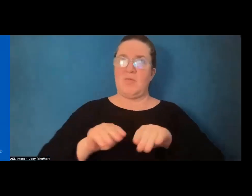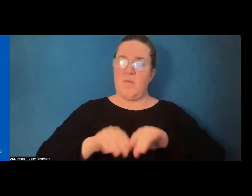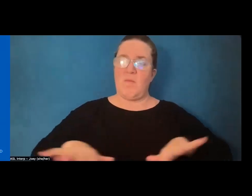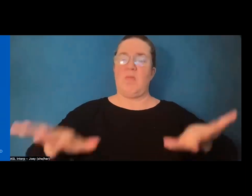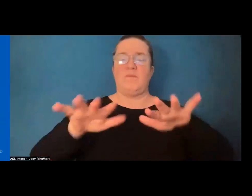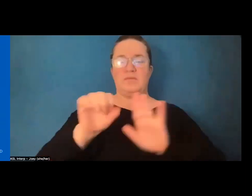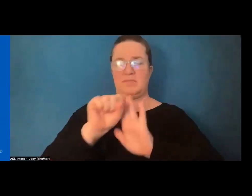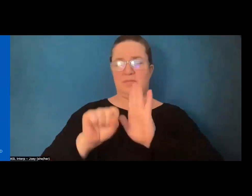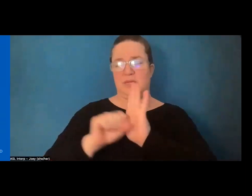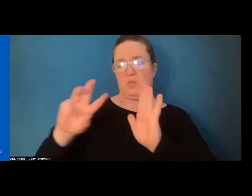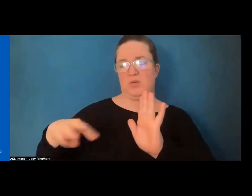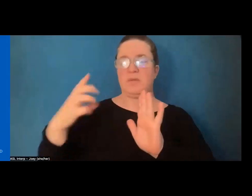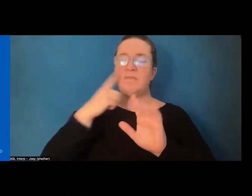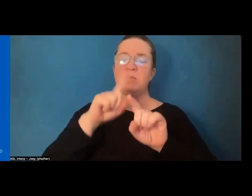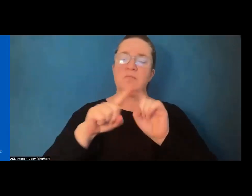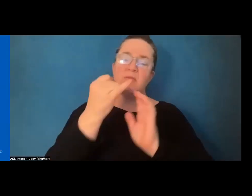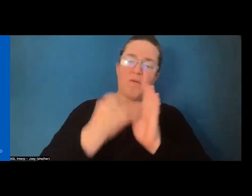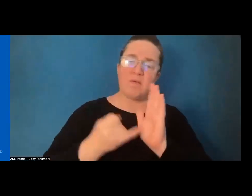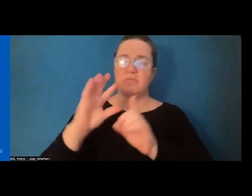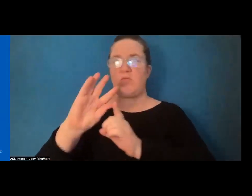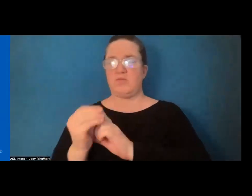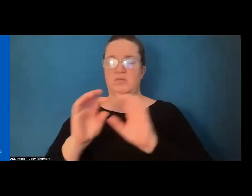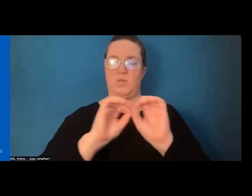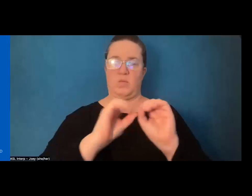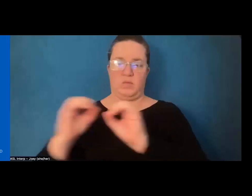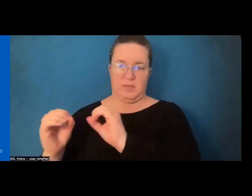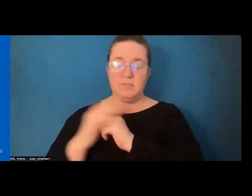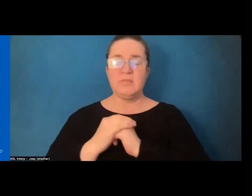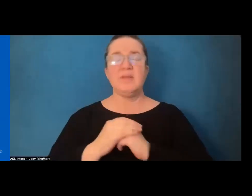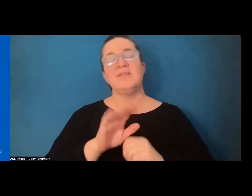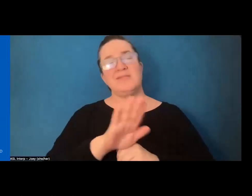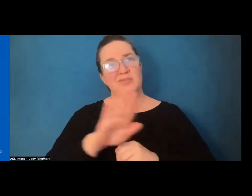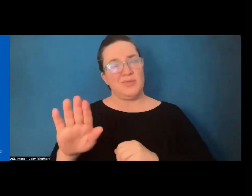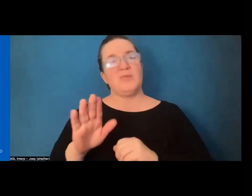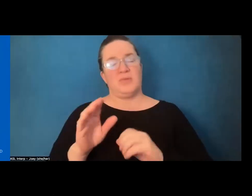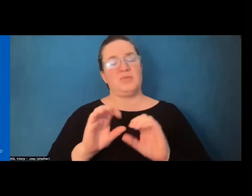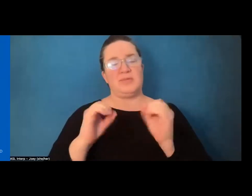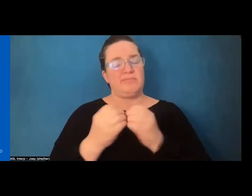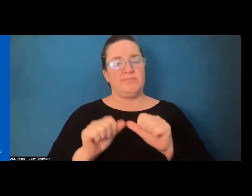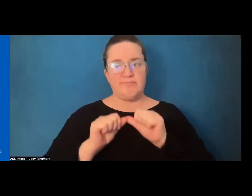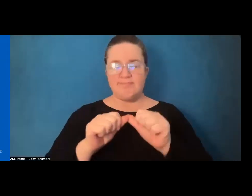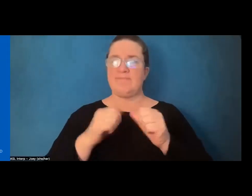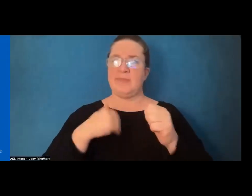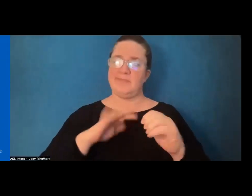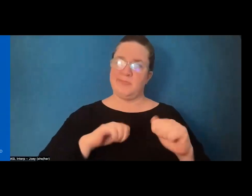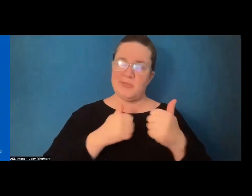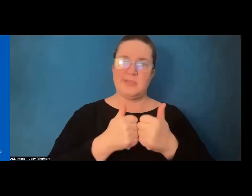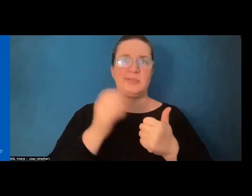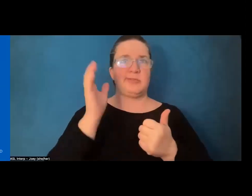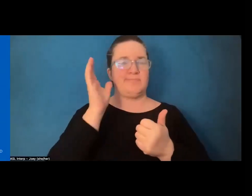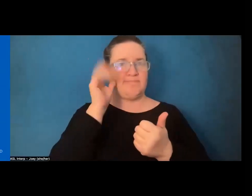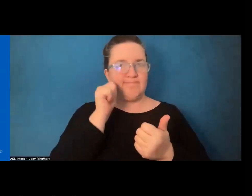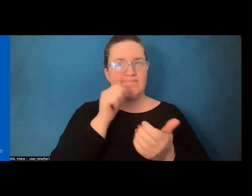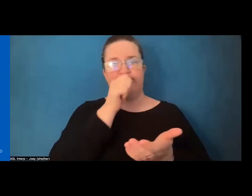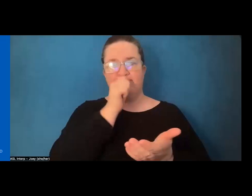We know that your organizations continue to face unique challenges. And after having spent the last several years